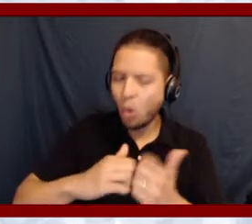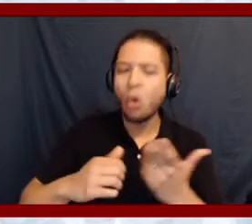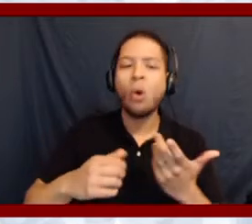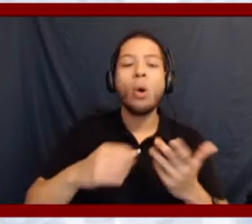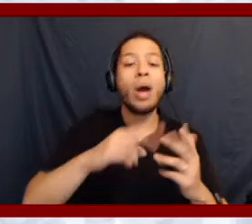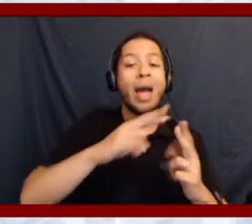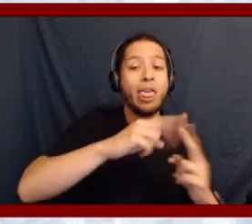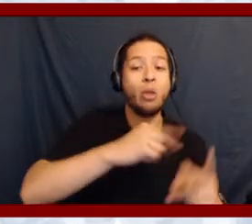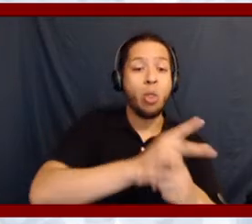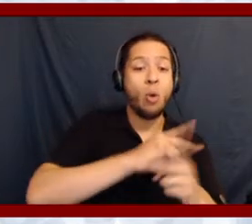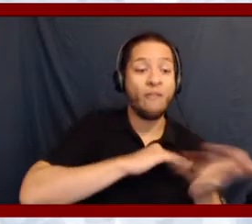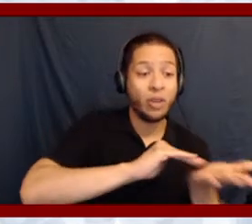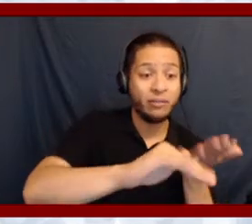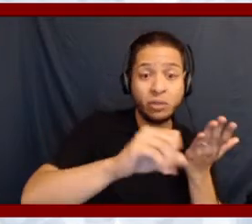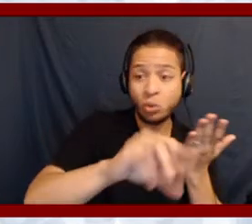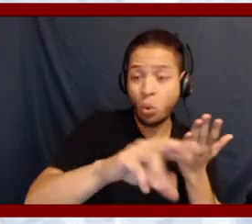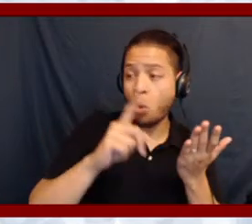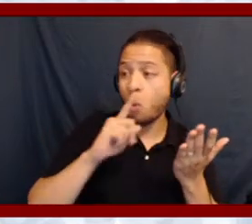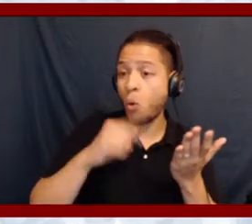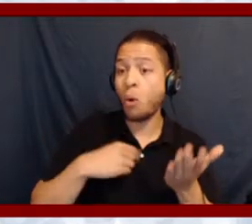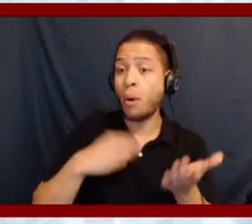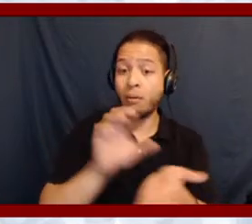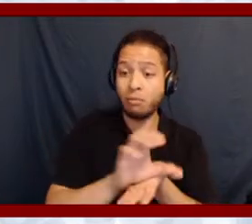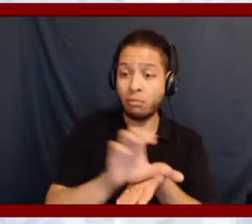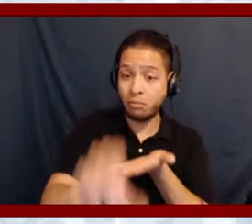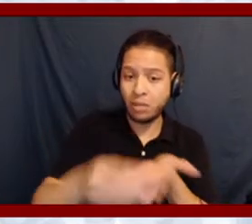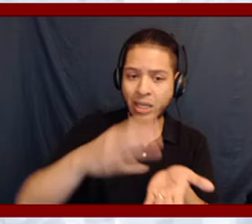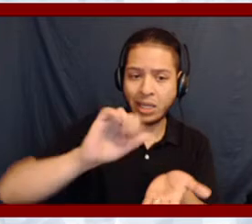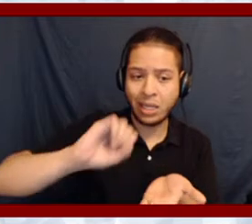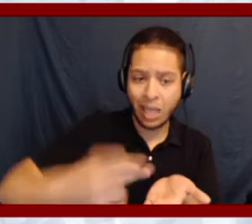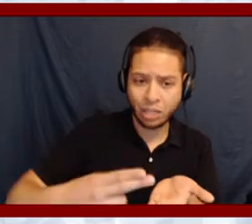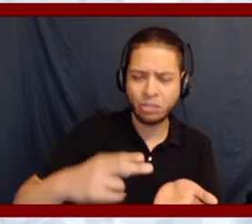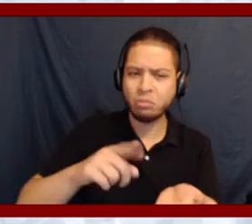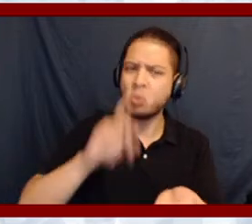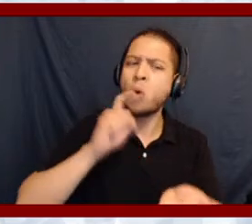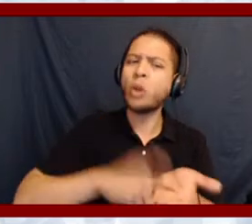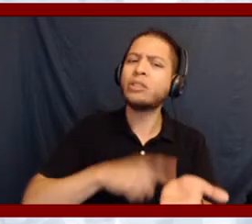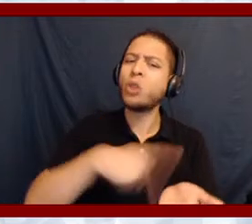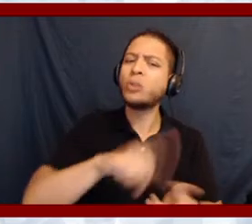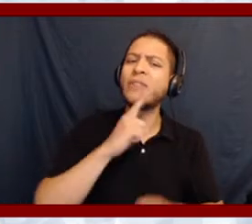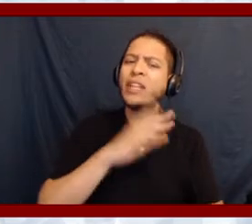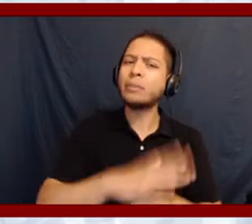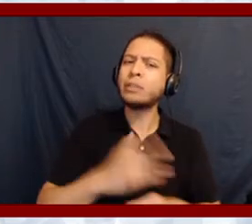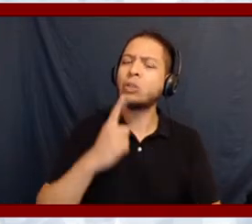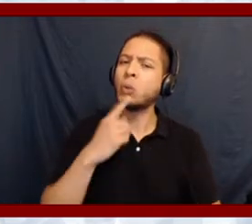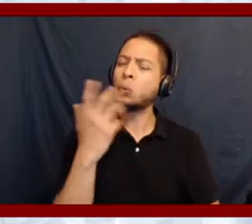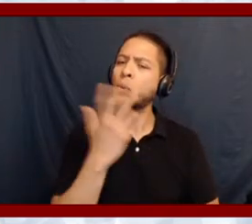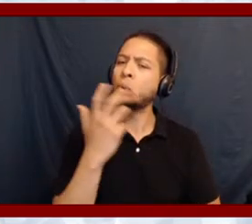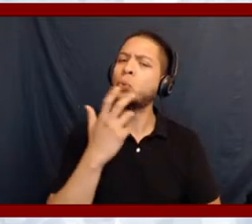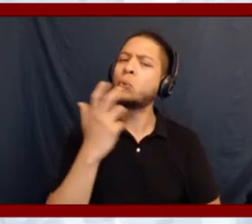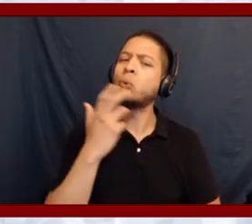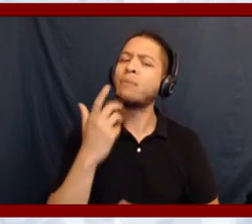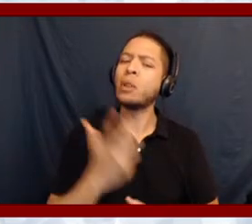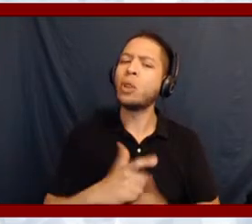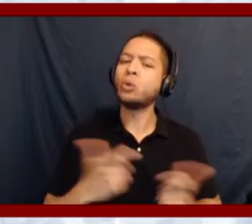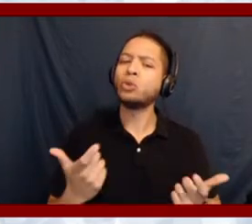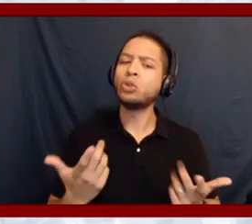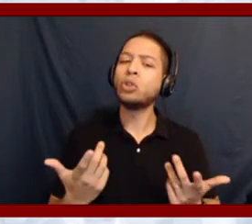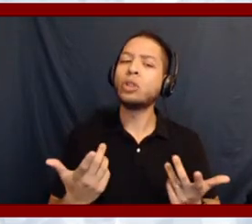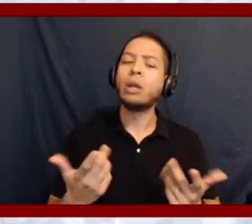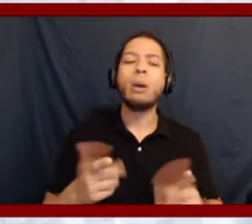it's been monumental and historic. And I know that the secretary is going to talk about that. But The general sense of